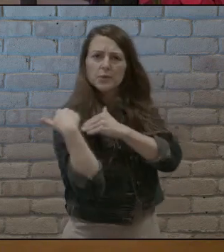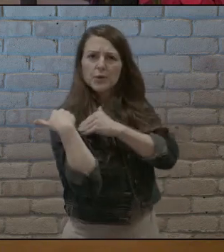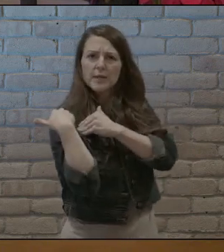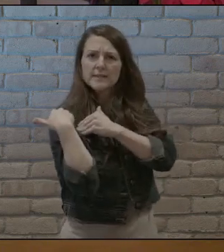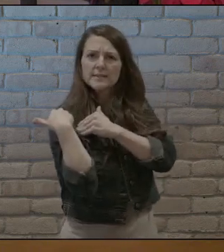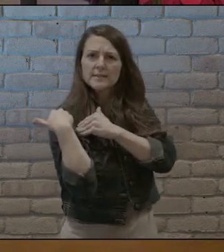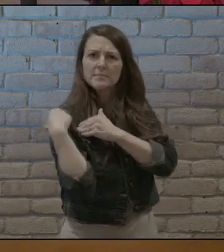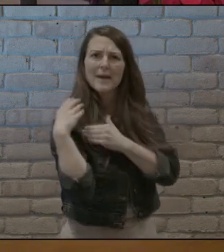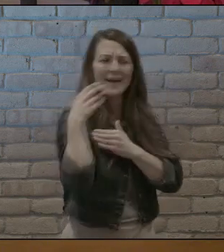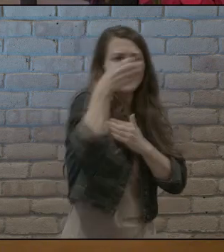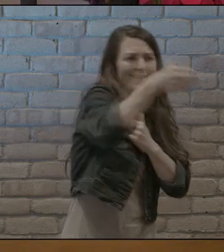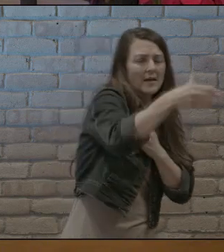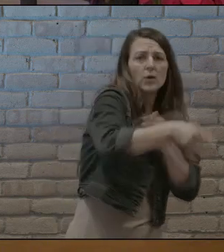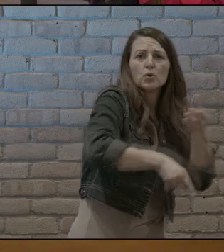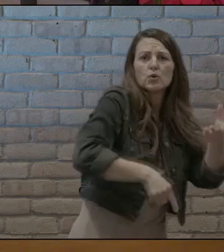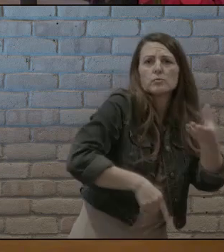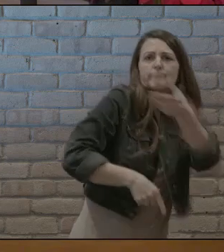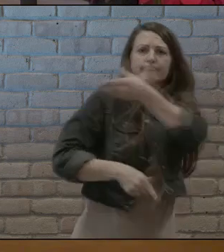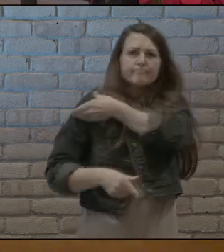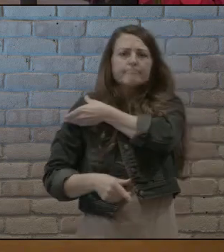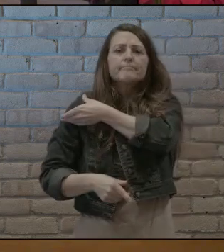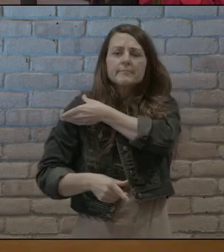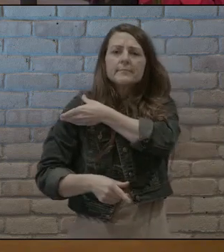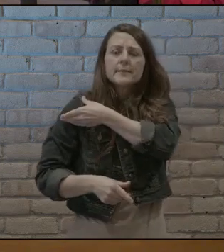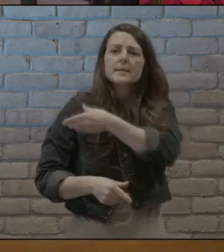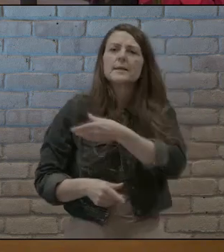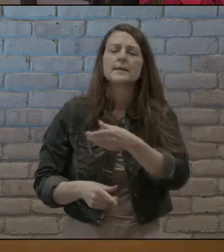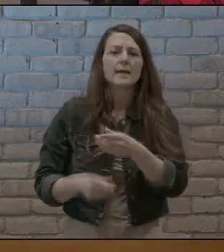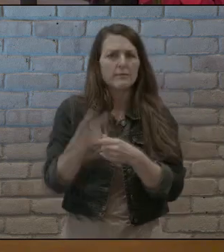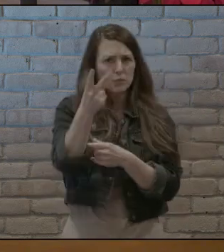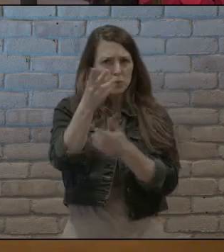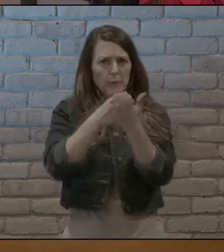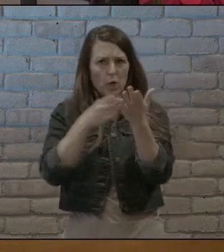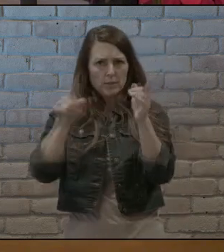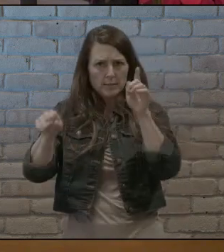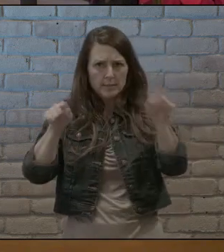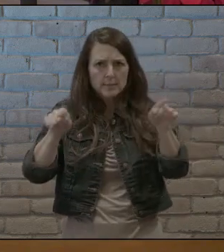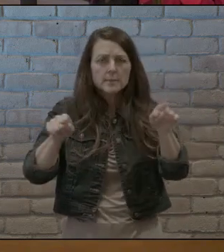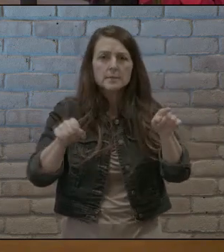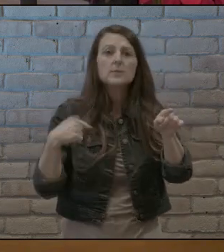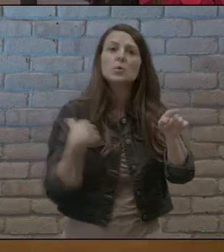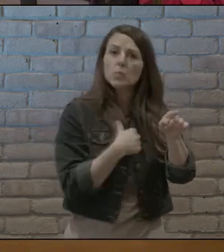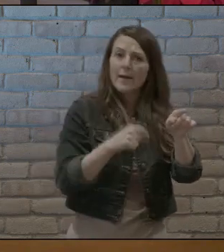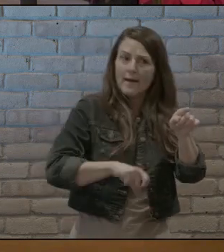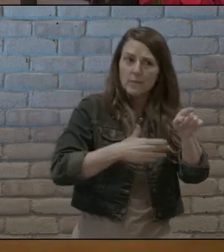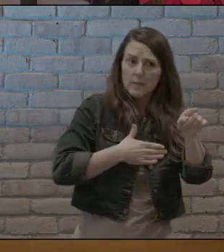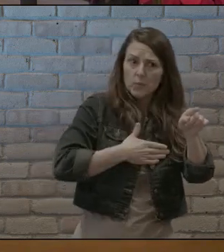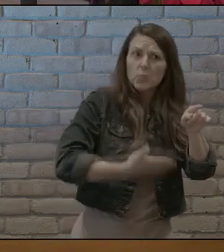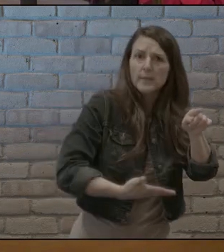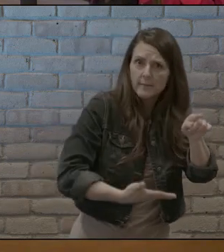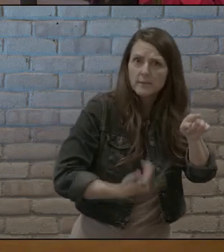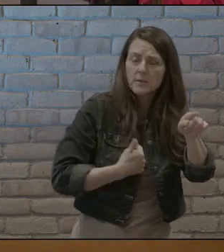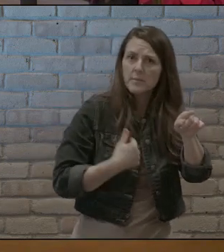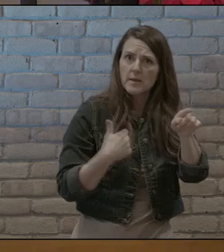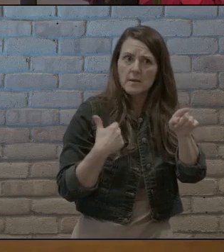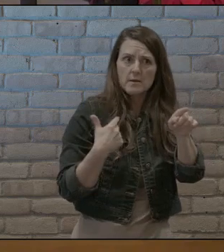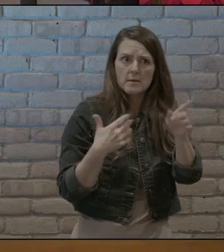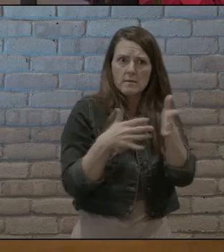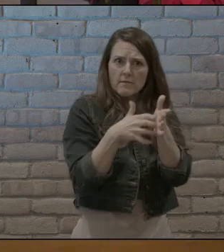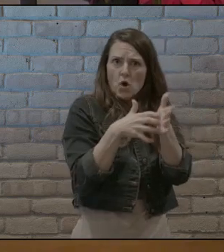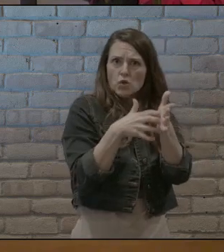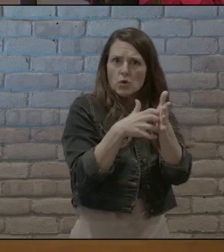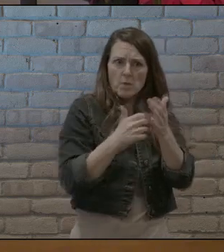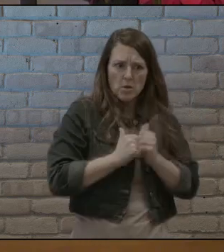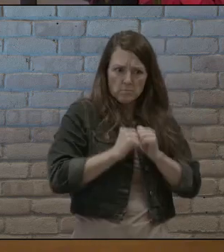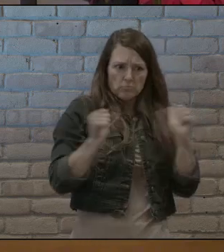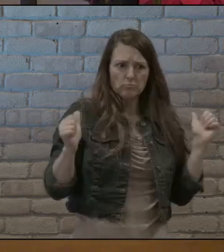There's two sides to this, right? One is we have to be willing to be vulnerable, to share what is burdening us.